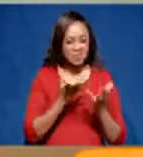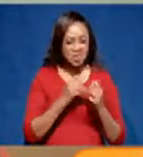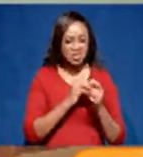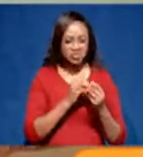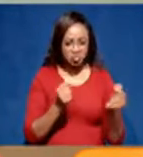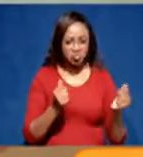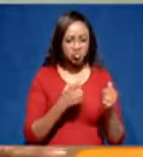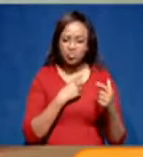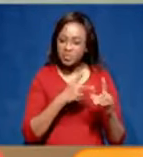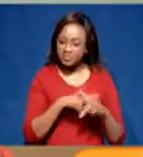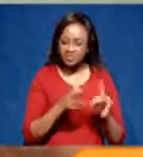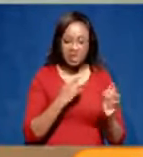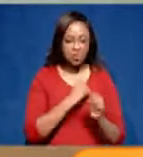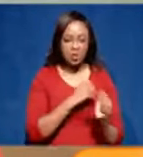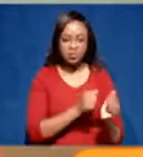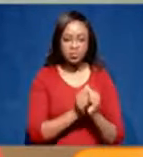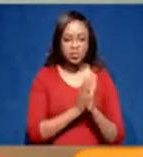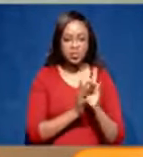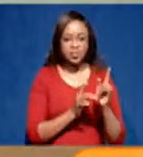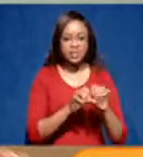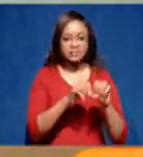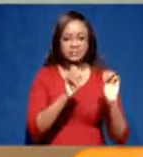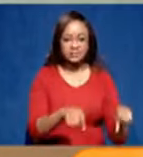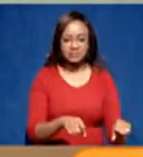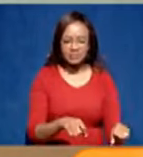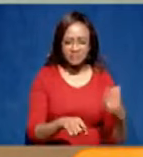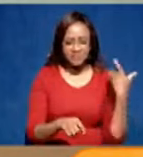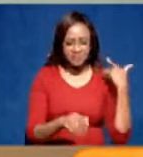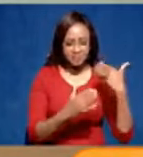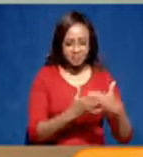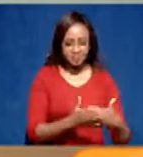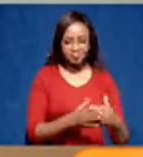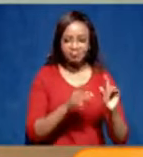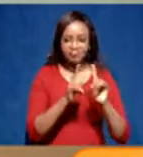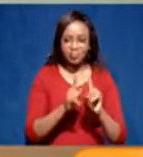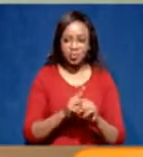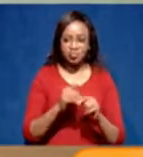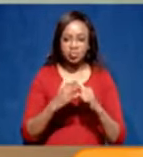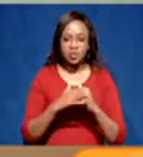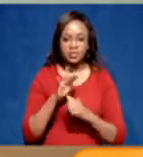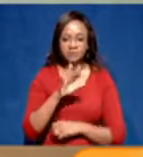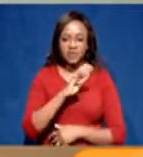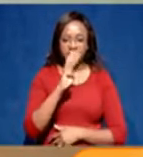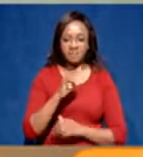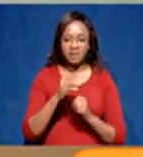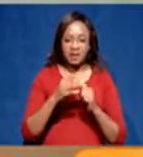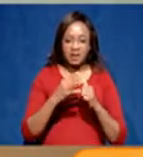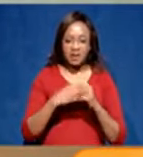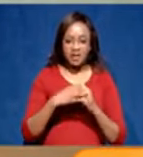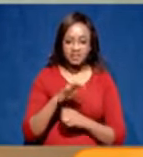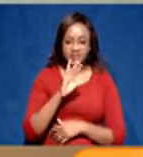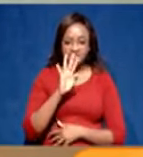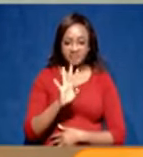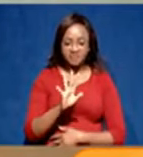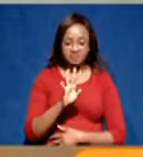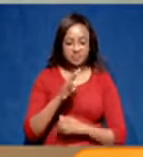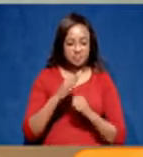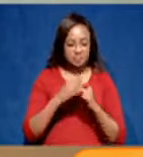looking at what works in the market. In terms of staff, I've said that 95% of social health authority is